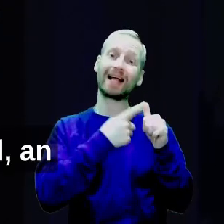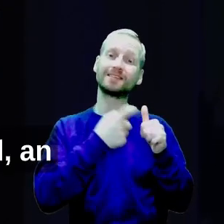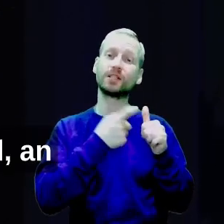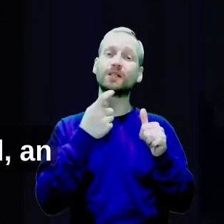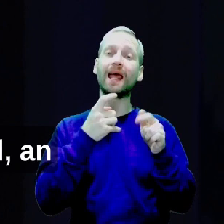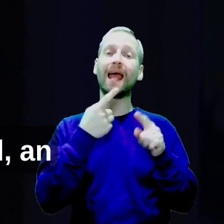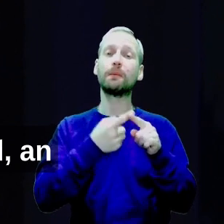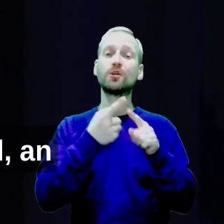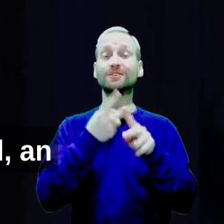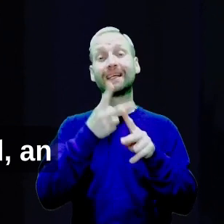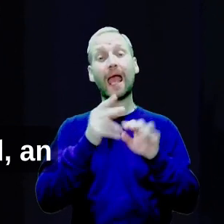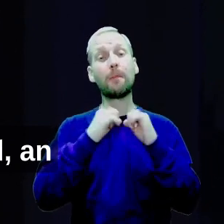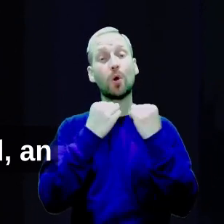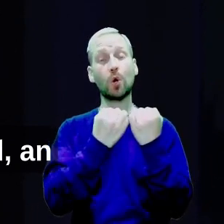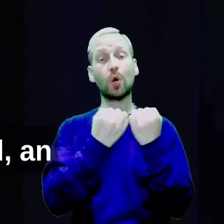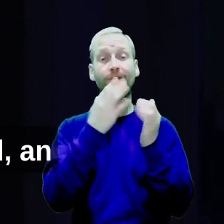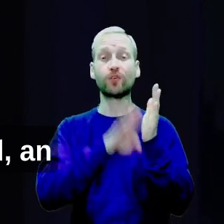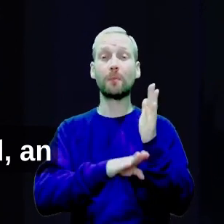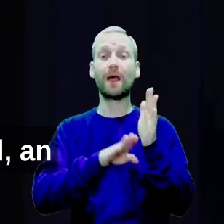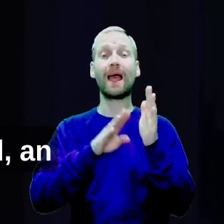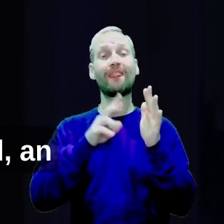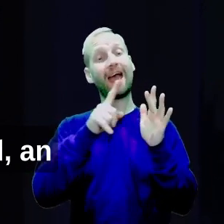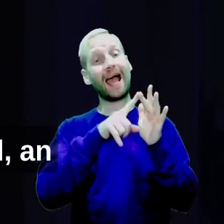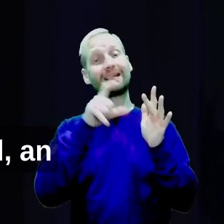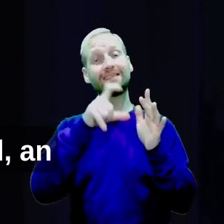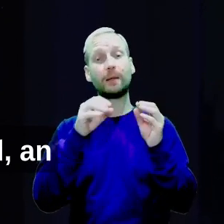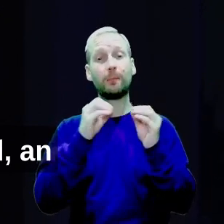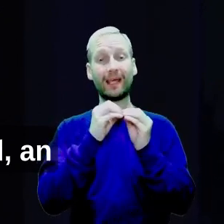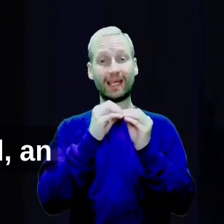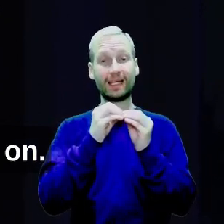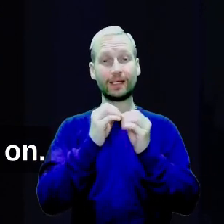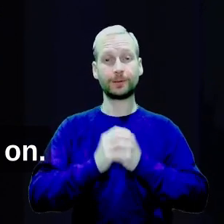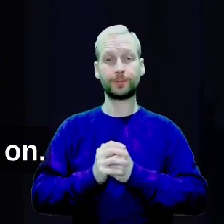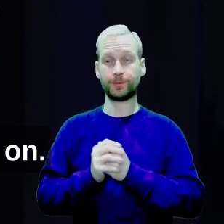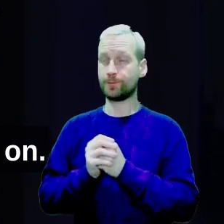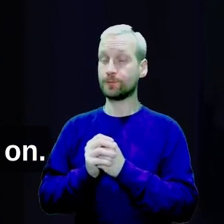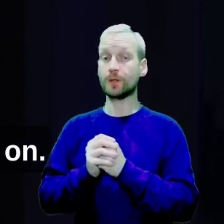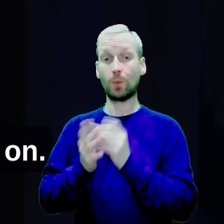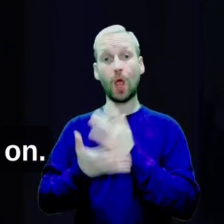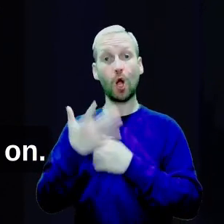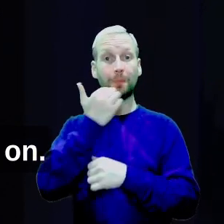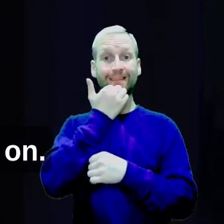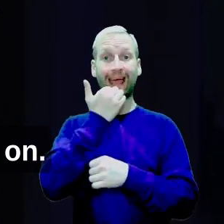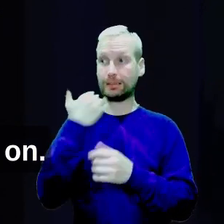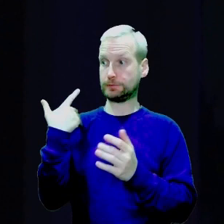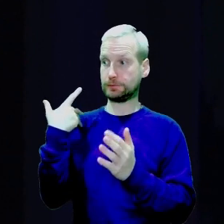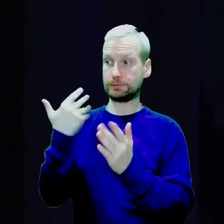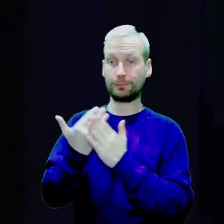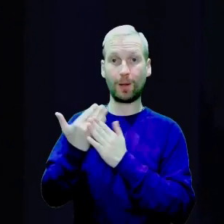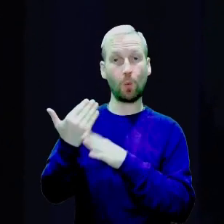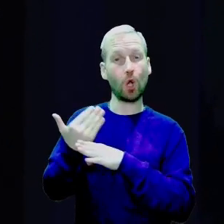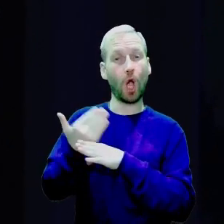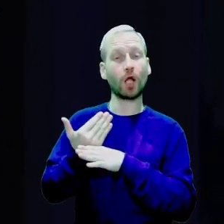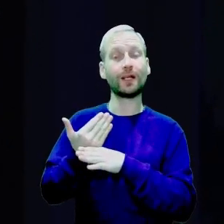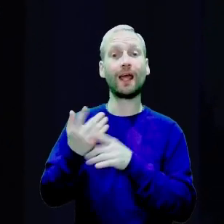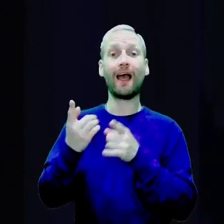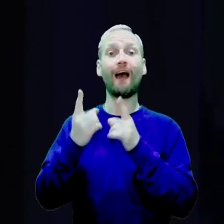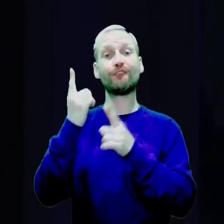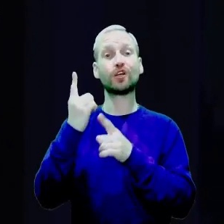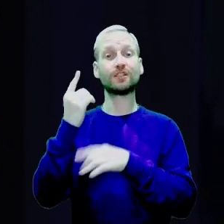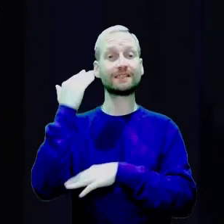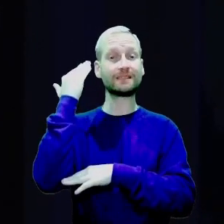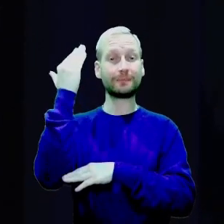ICB. The hard work continues, and as promised, an update on some of the things we've been working on. Now, ahead of our first guest